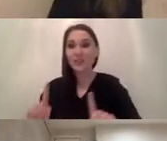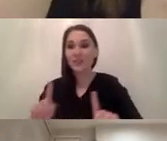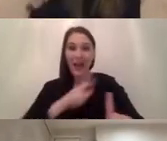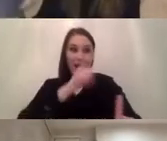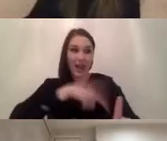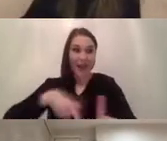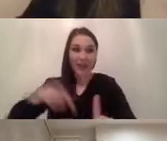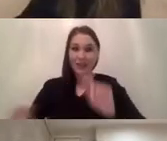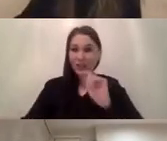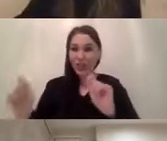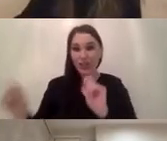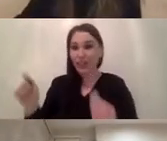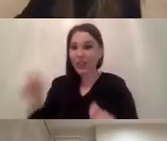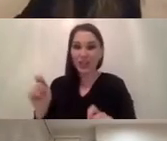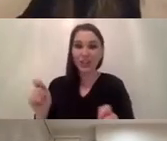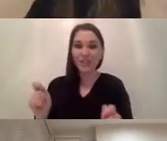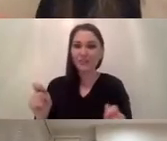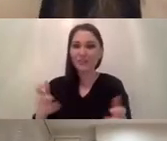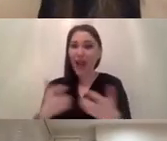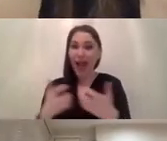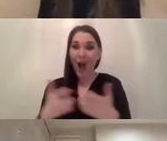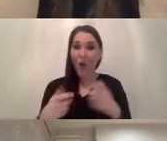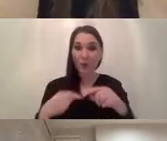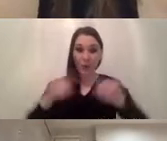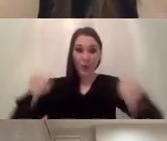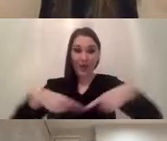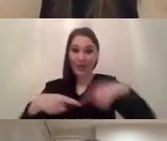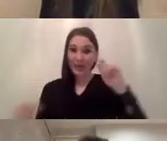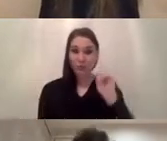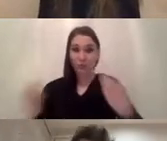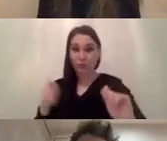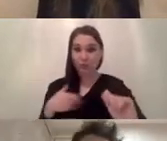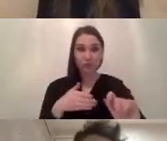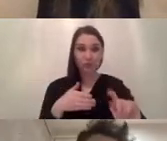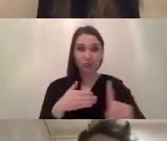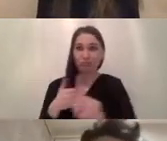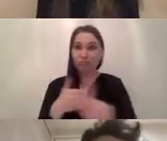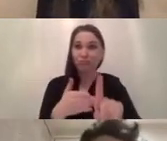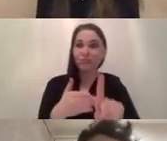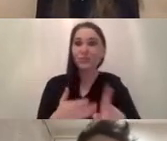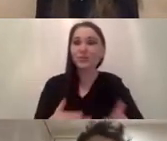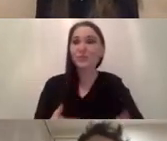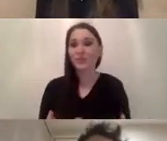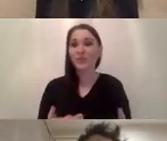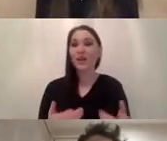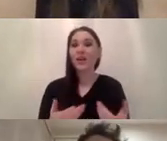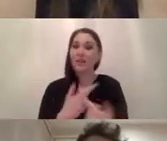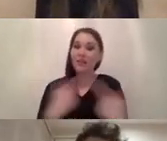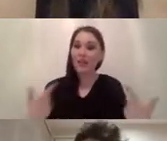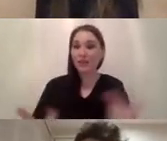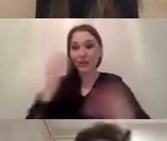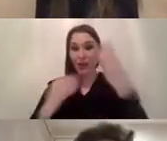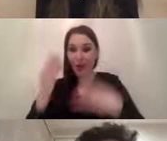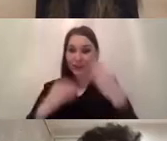kept changing. How did we navigate it, and what's shifted? There will be lots of learnings and takeaways that we are going to be discussing